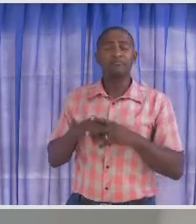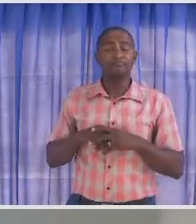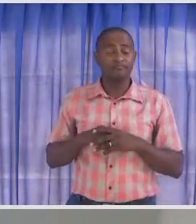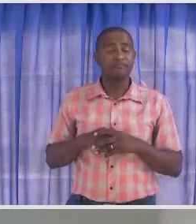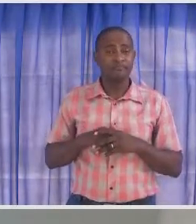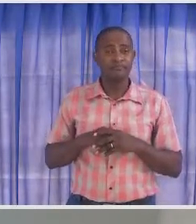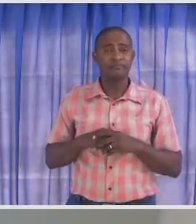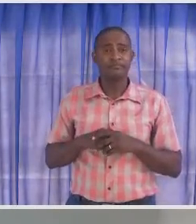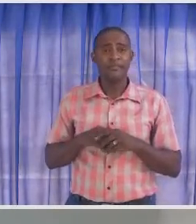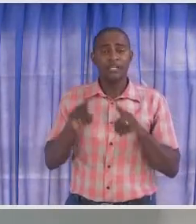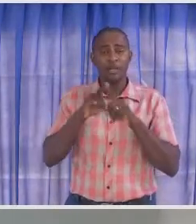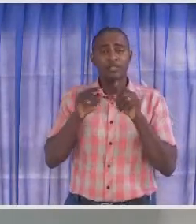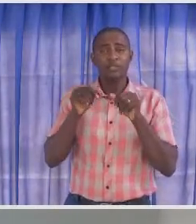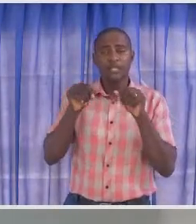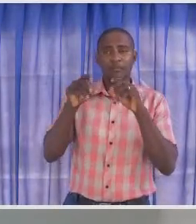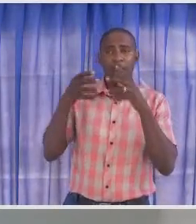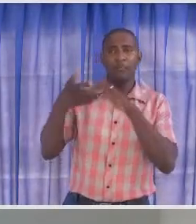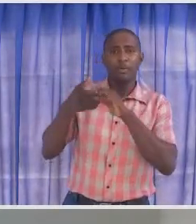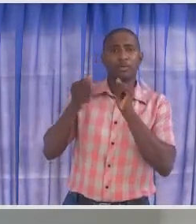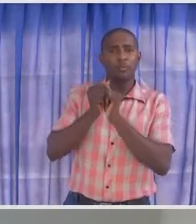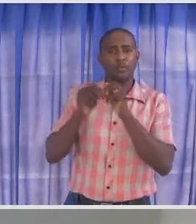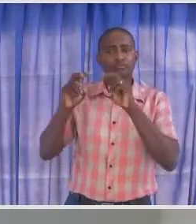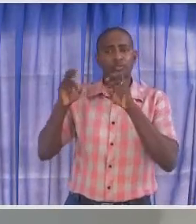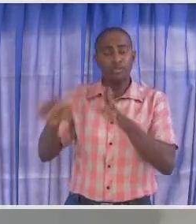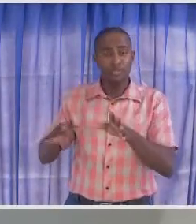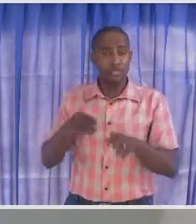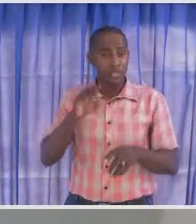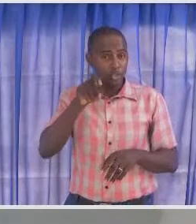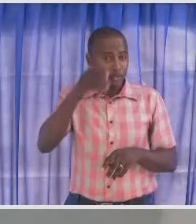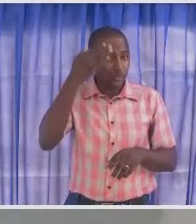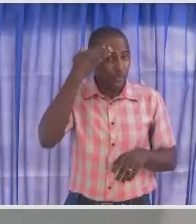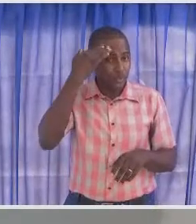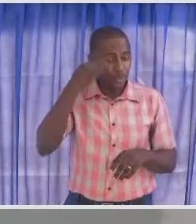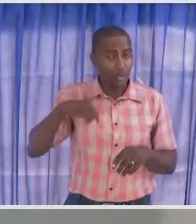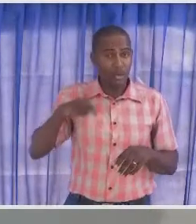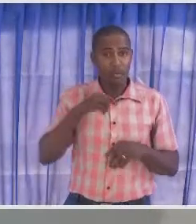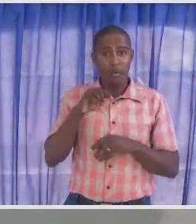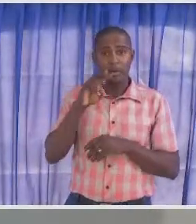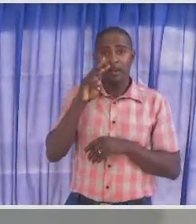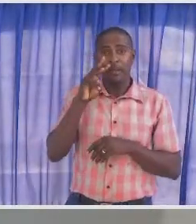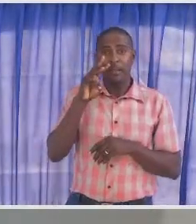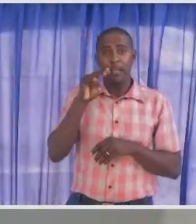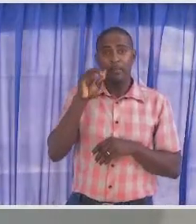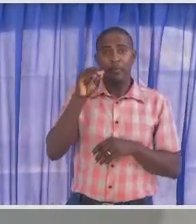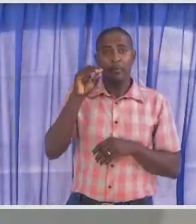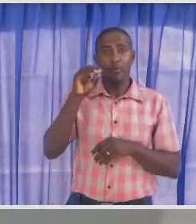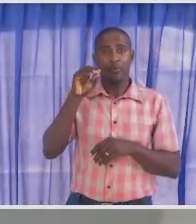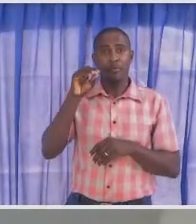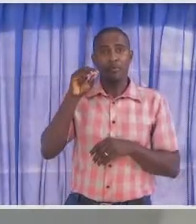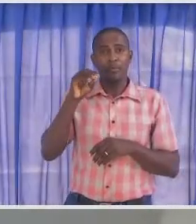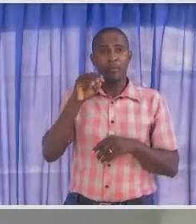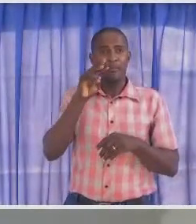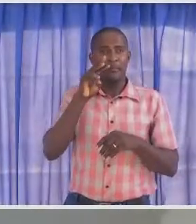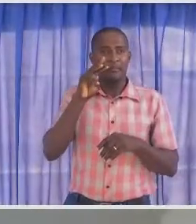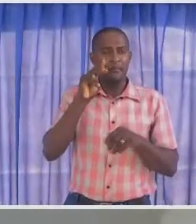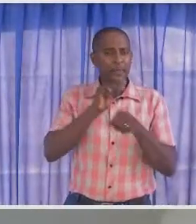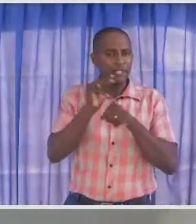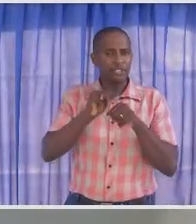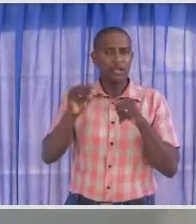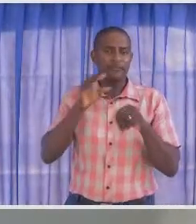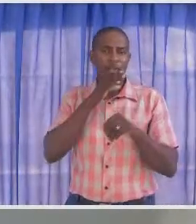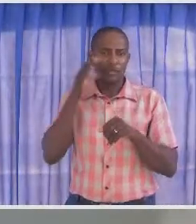consultants and researchers. You should also be aware that our Ministry of Agriculture and Fisheries is making a strong